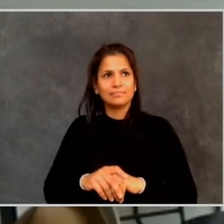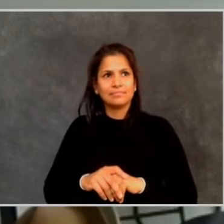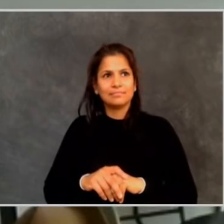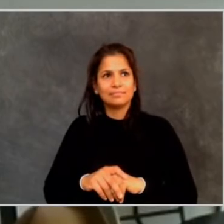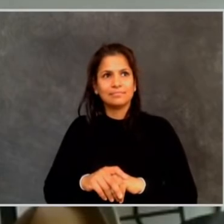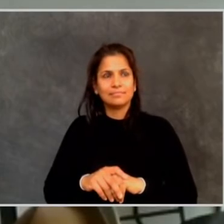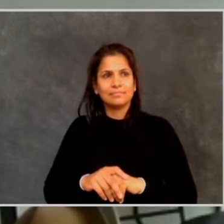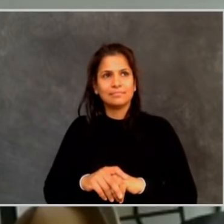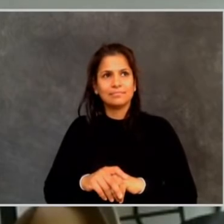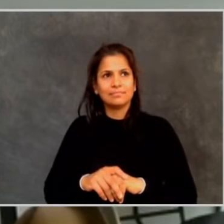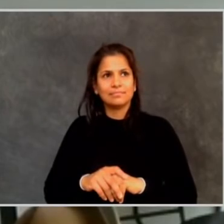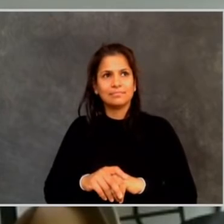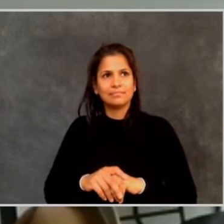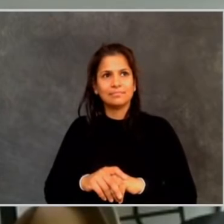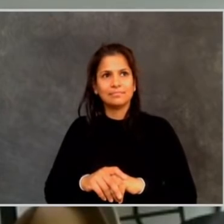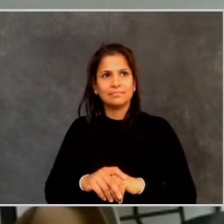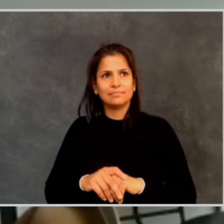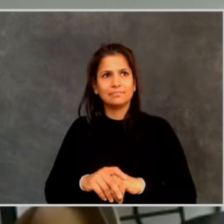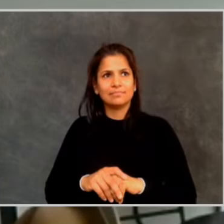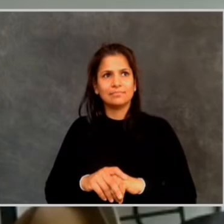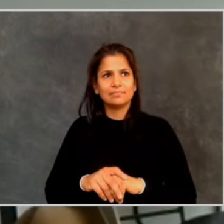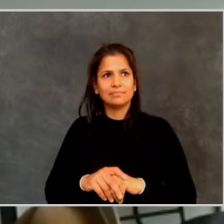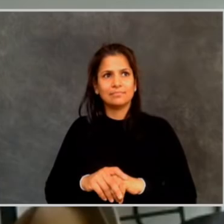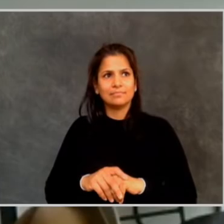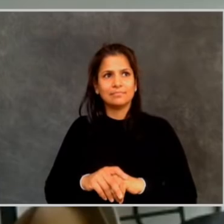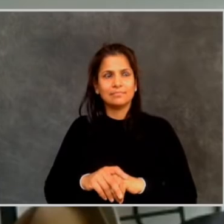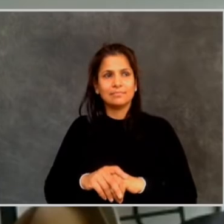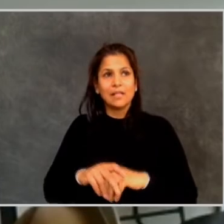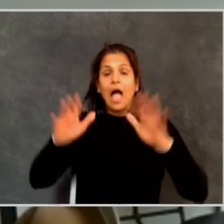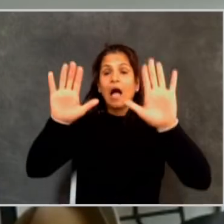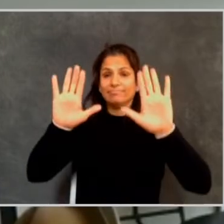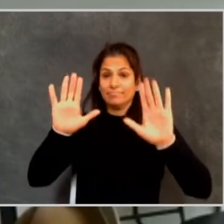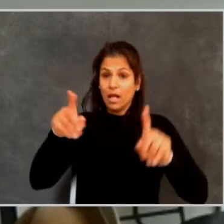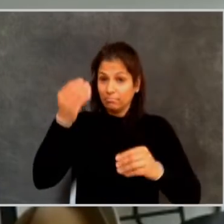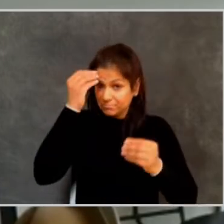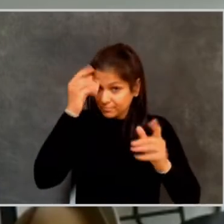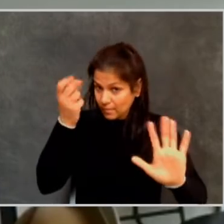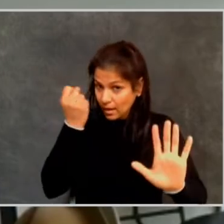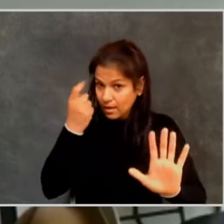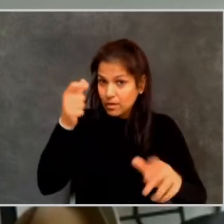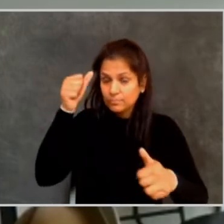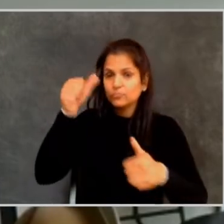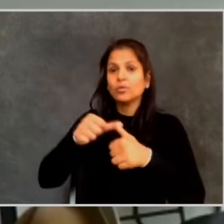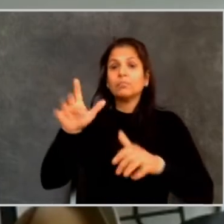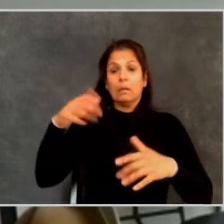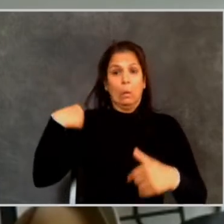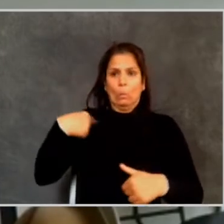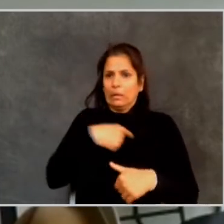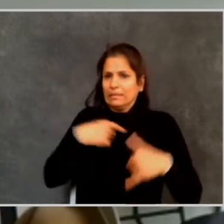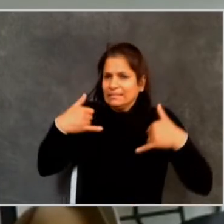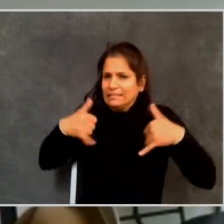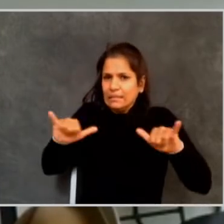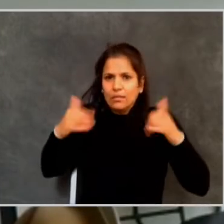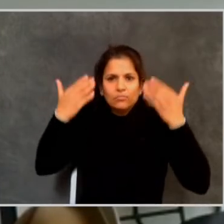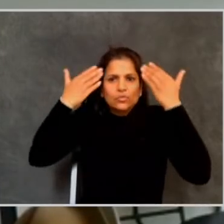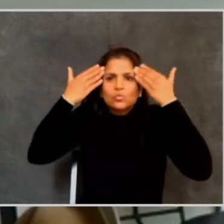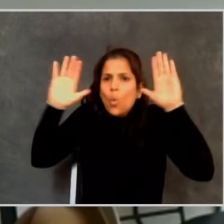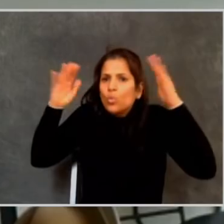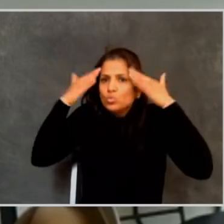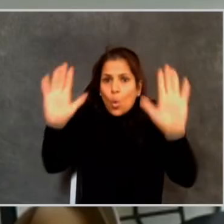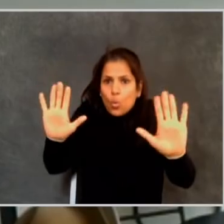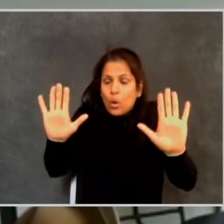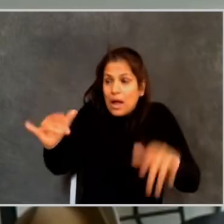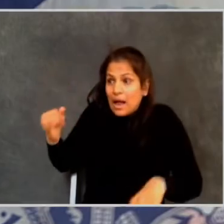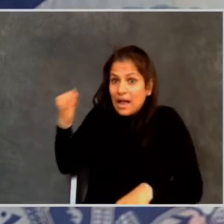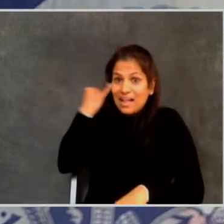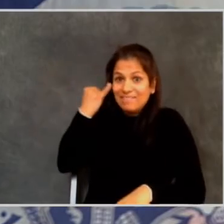it. And I think that will give people a sense of confidence that they don't need to be as fearful. Yeah, and Dave,